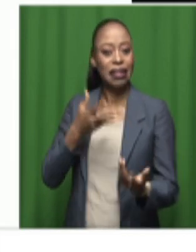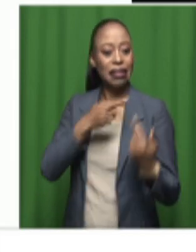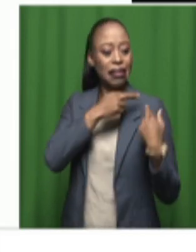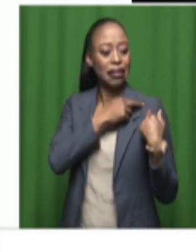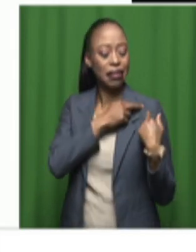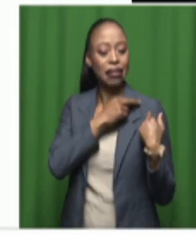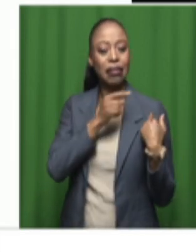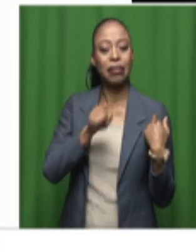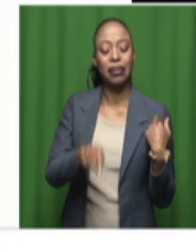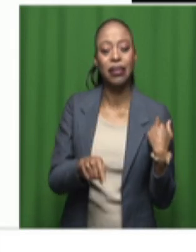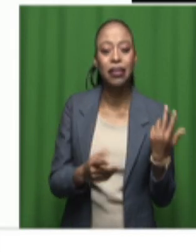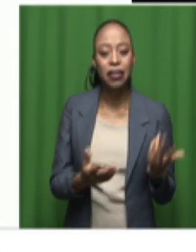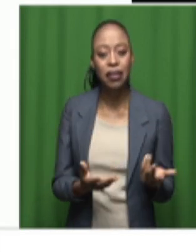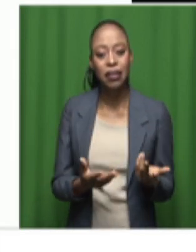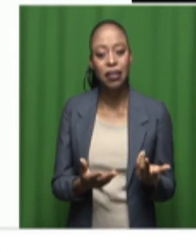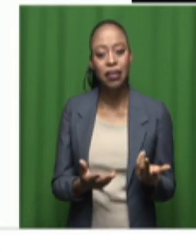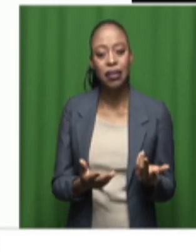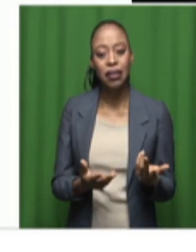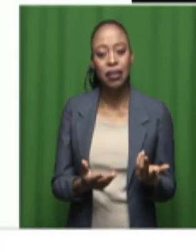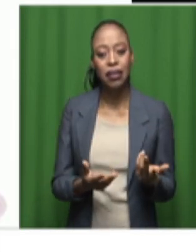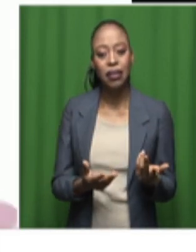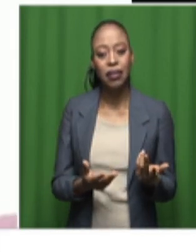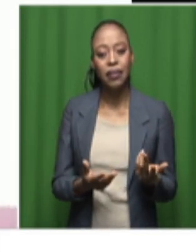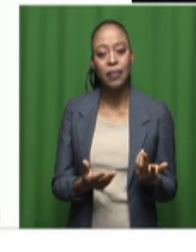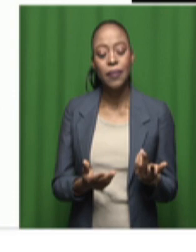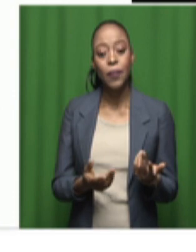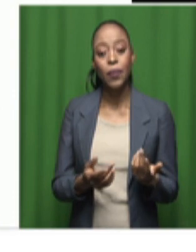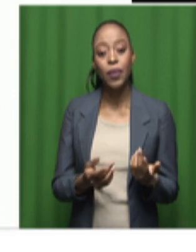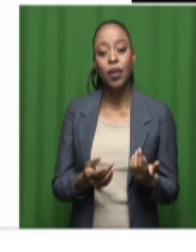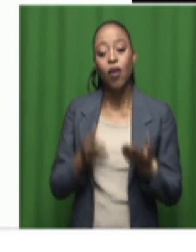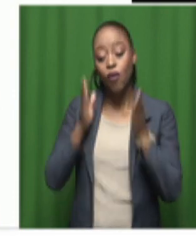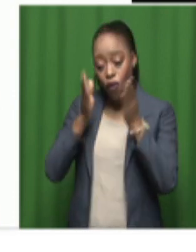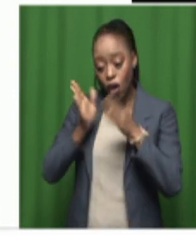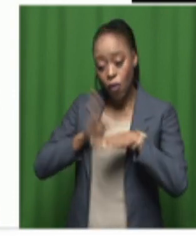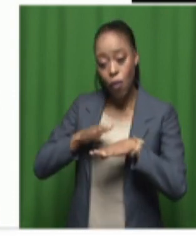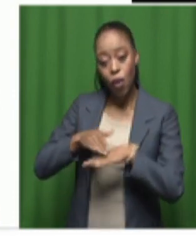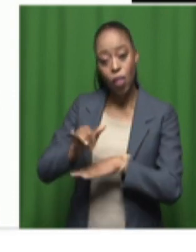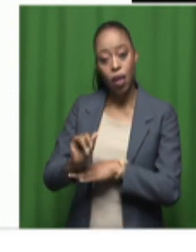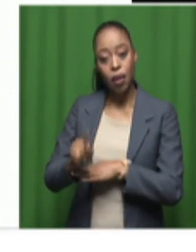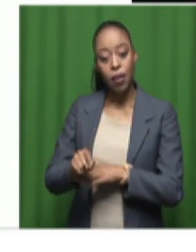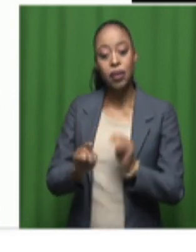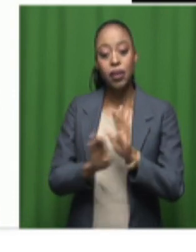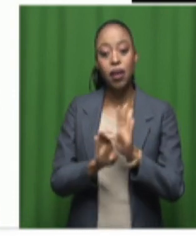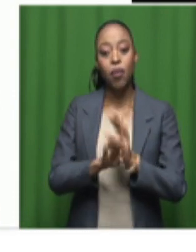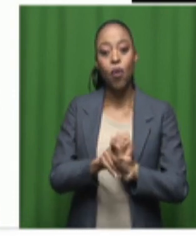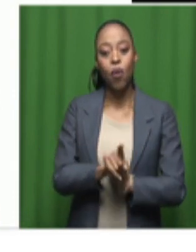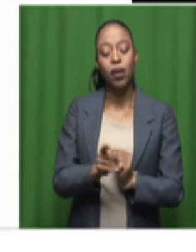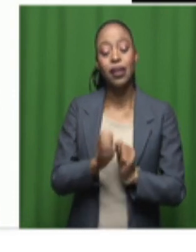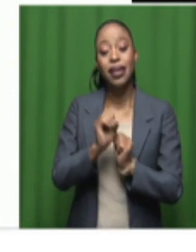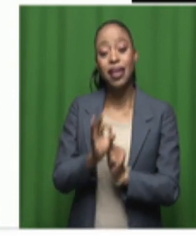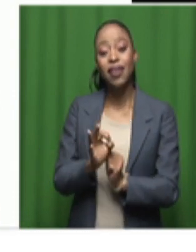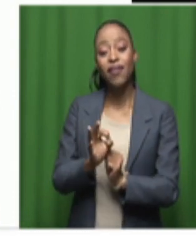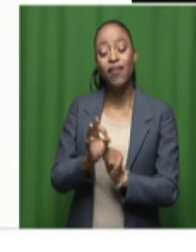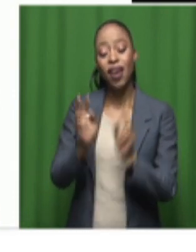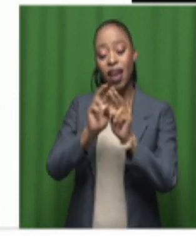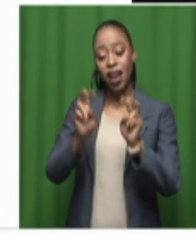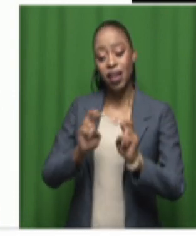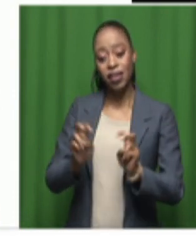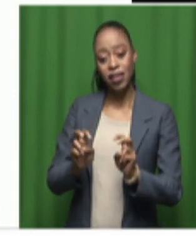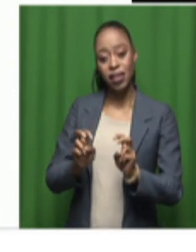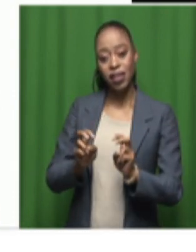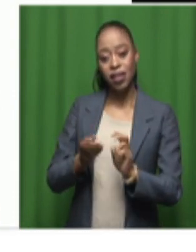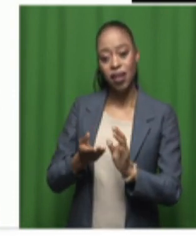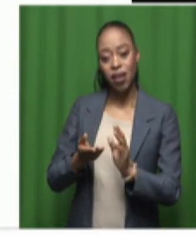carrying, and so we need to look at that. For instance, the fact that when electricity prices